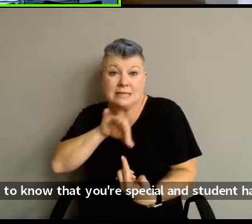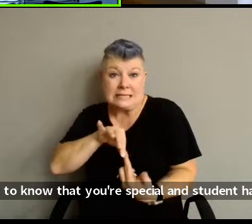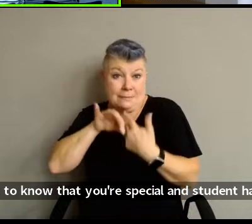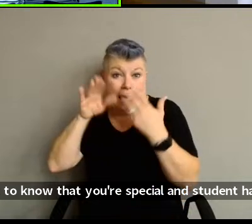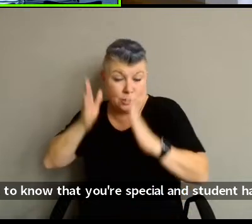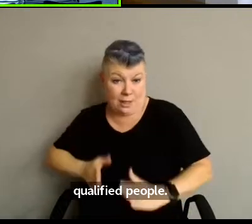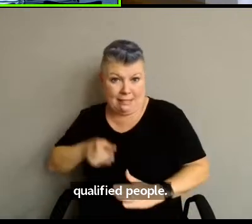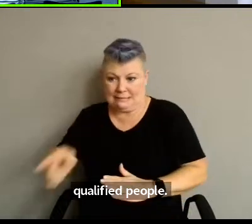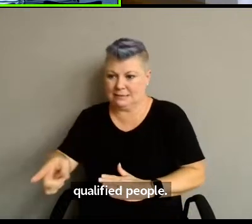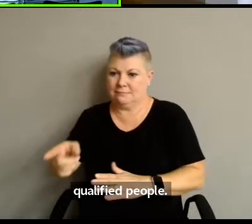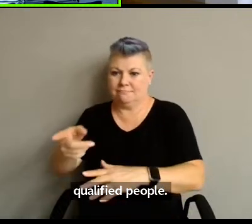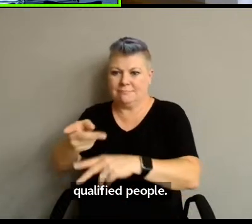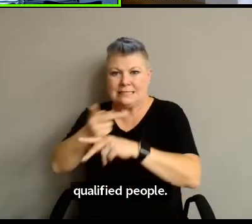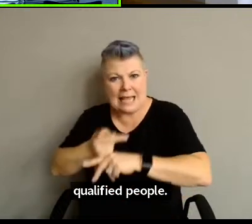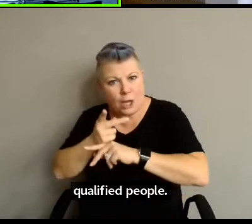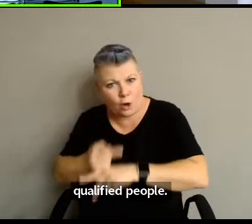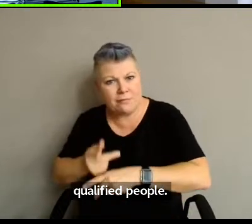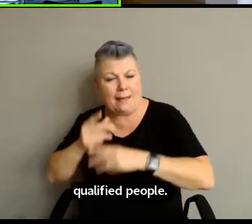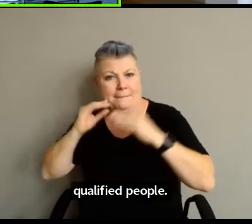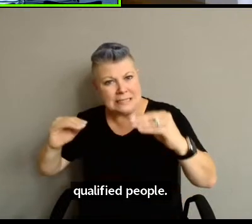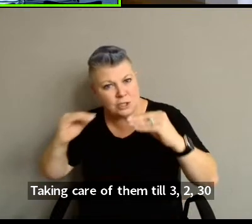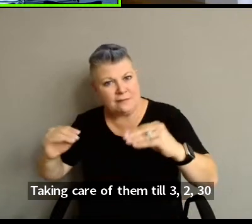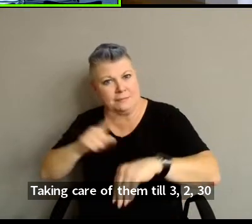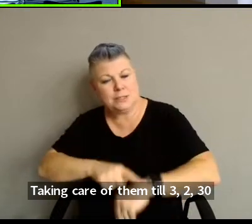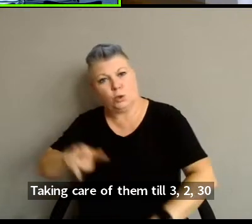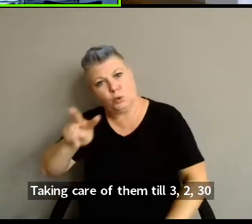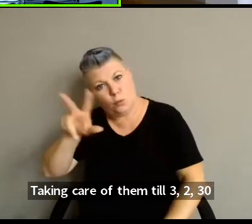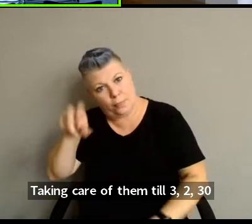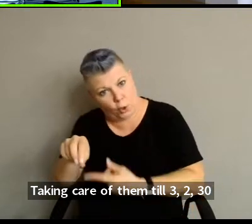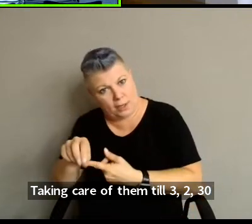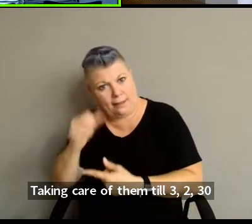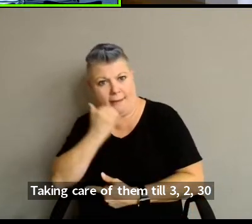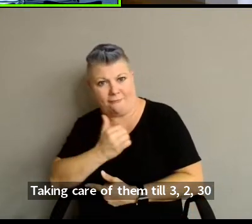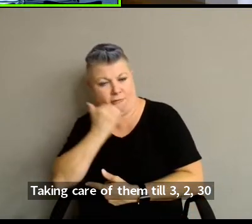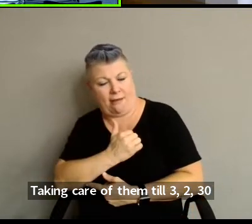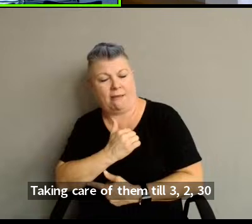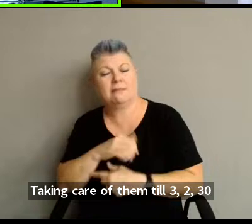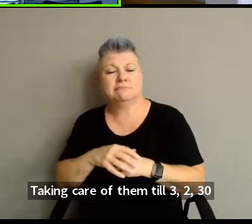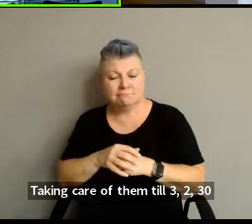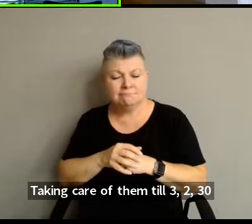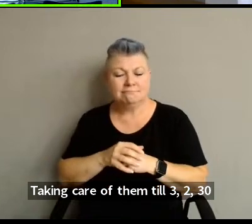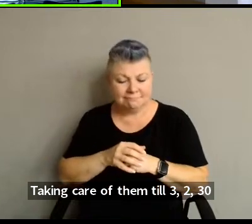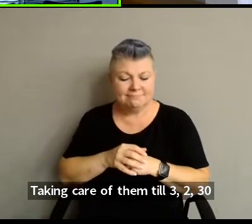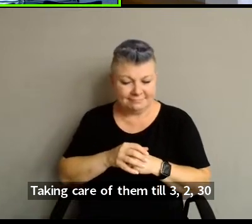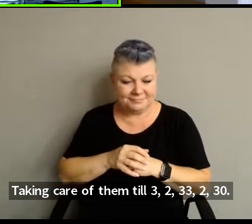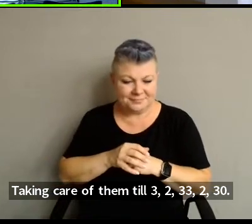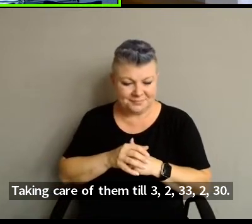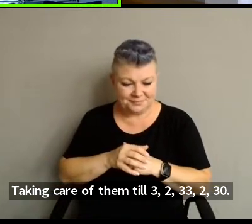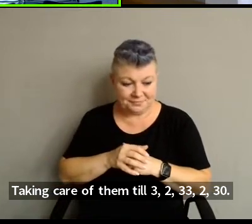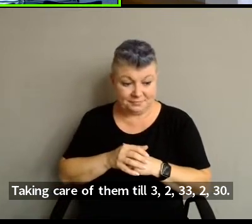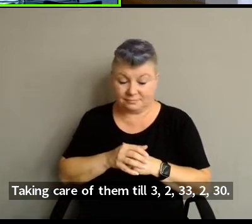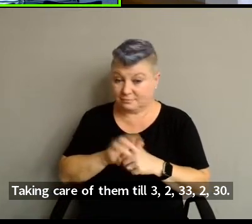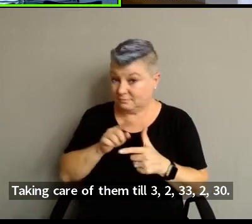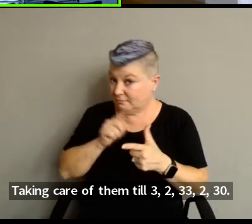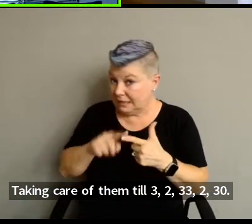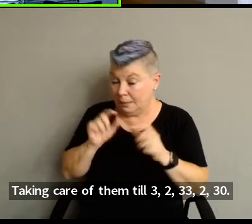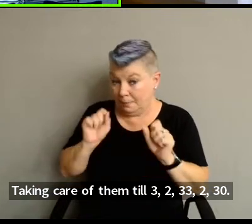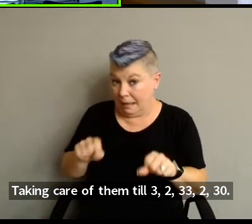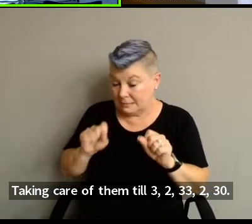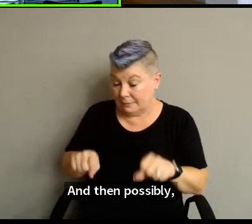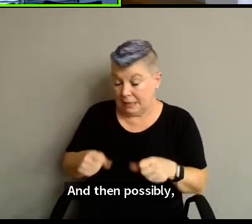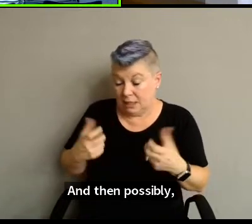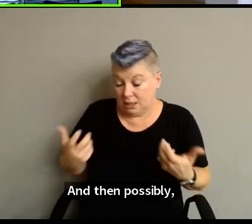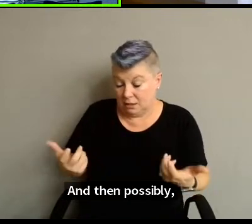till 2:30, 3:00. 2:30. 2:30. And then possibly if they're one